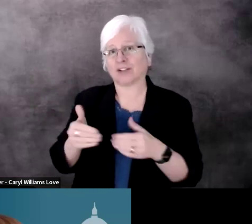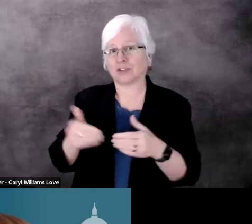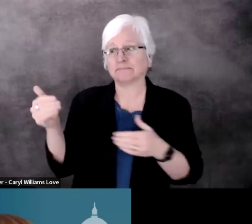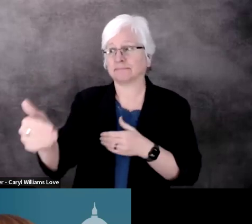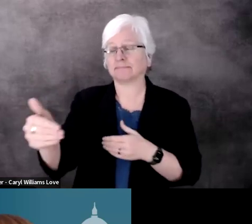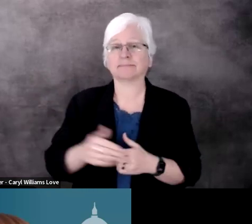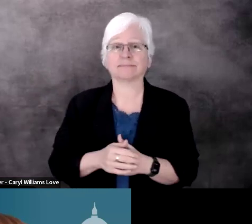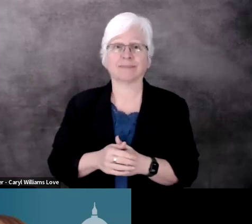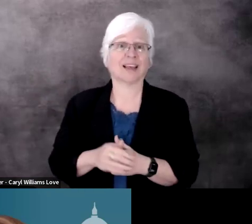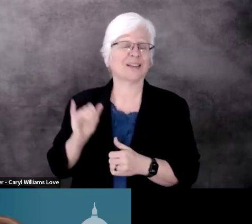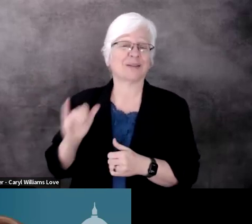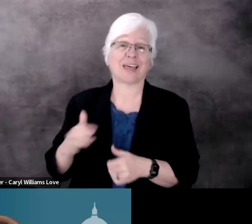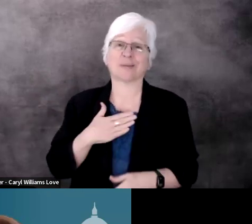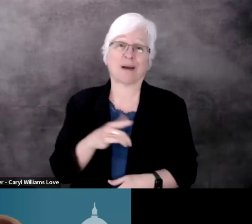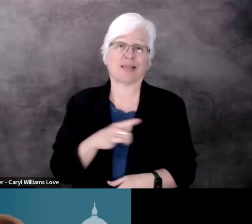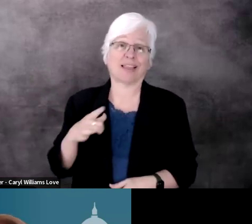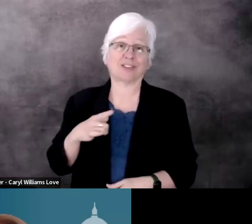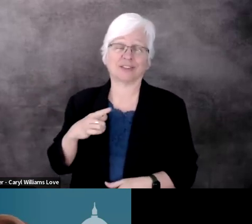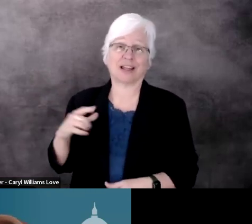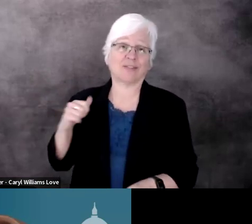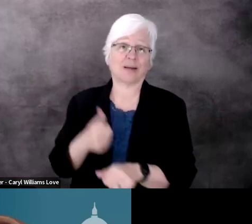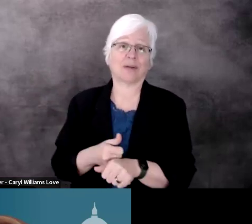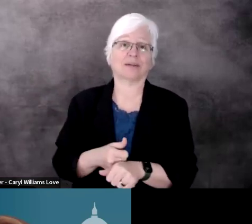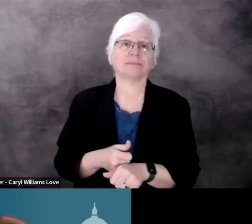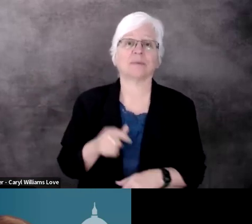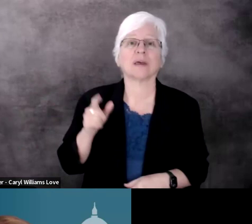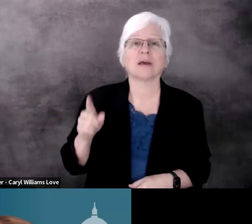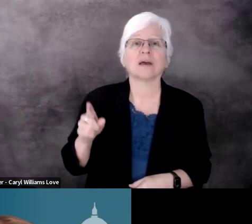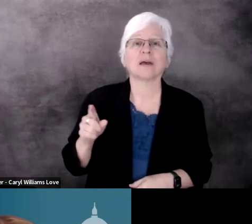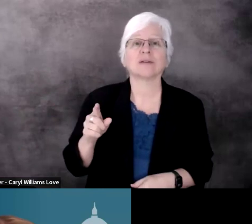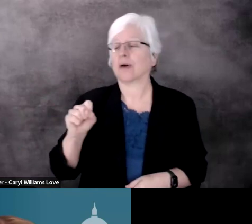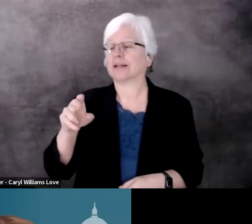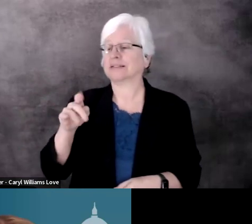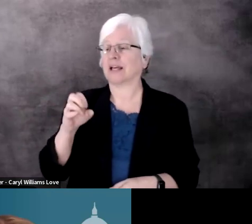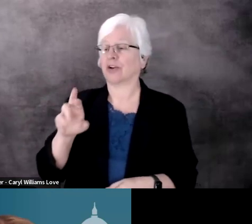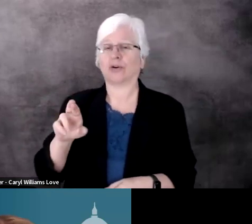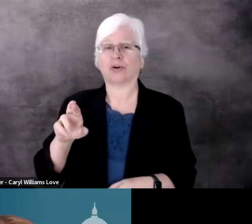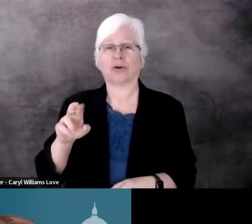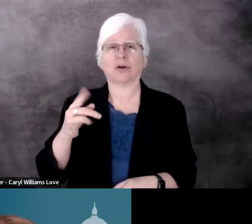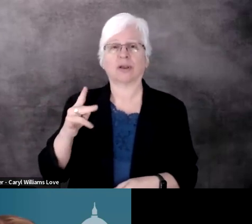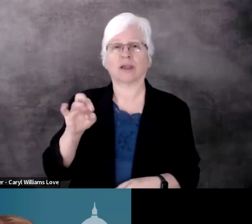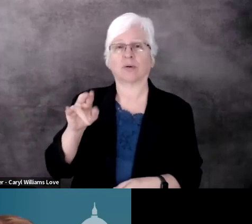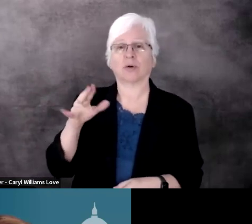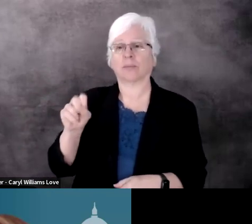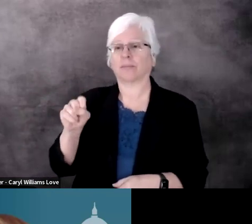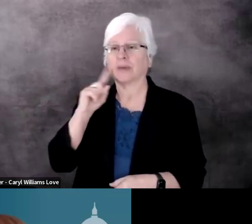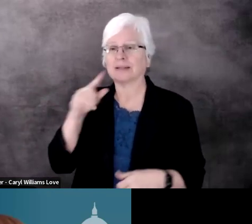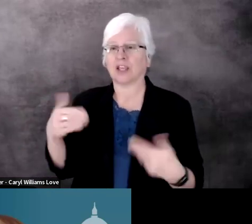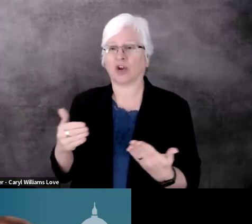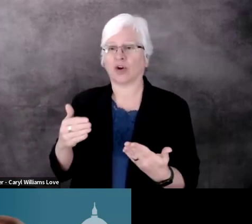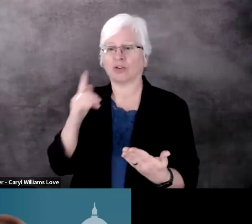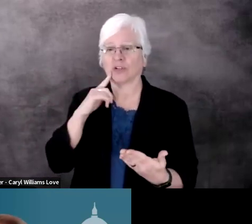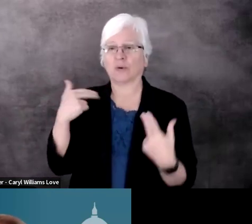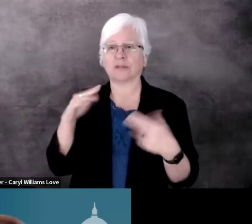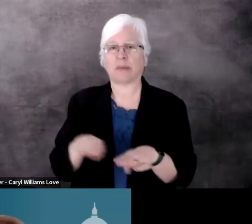so that's the updates I have. Again, Senator Dingra was the behavioral health champion, and so hopefully she's here to give that back.